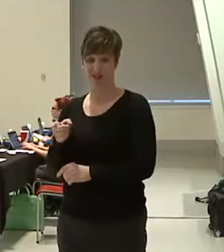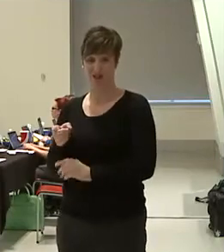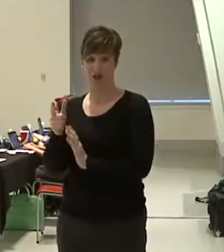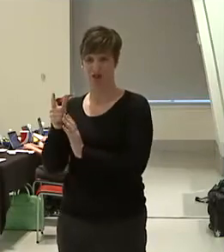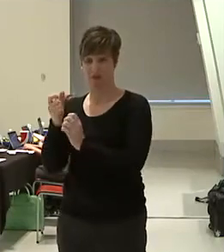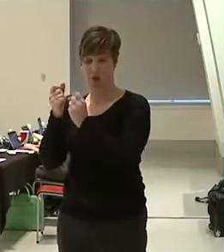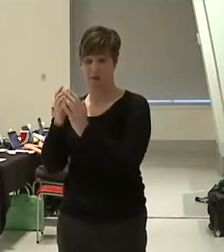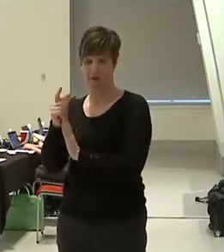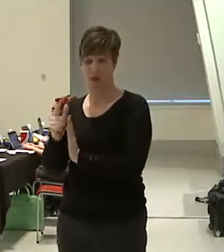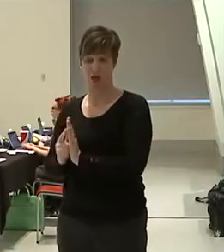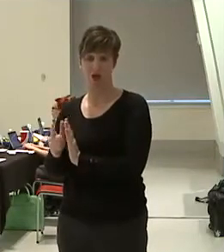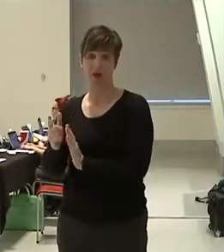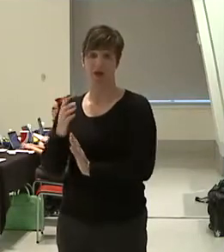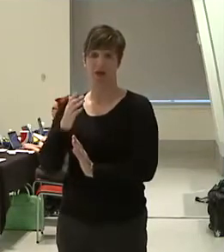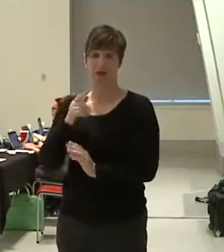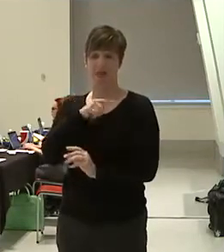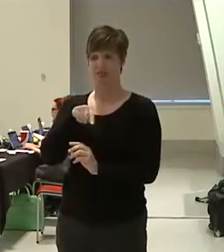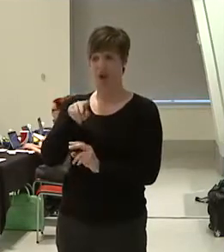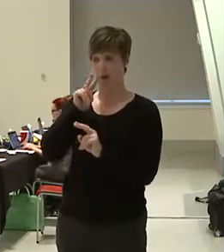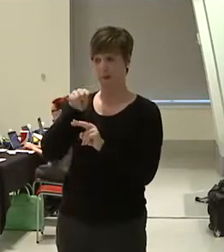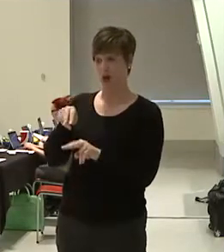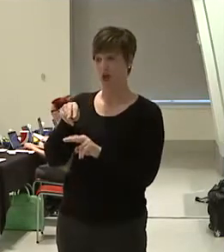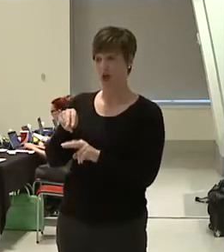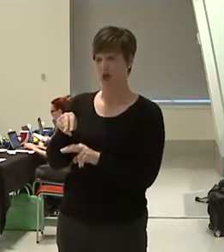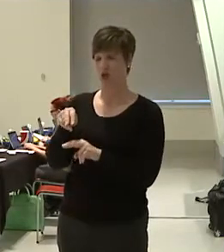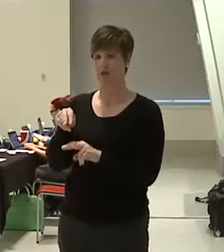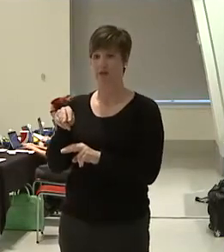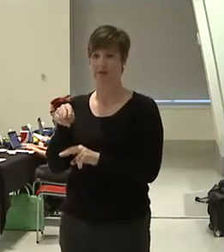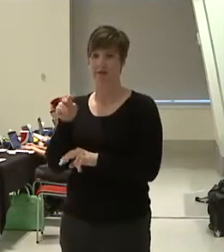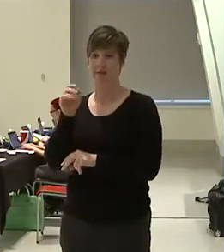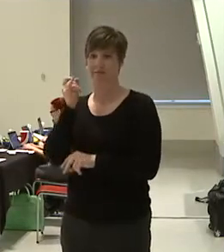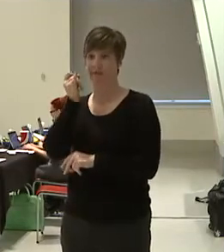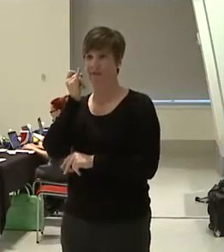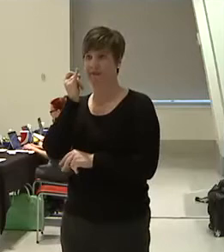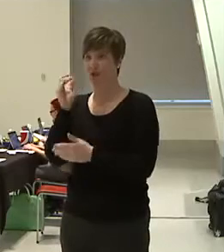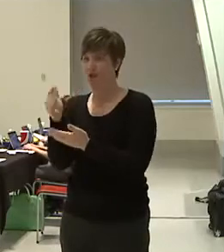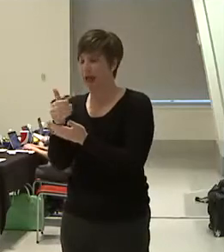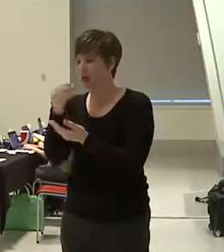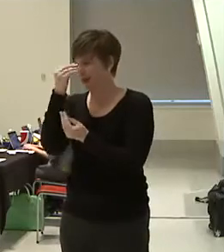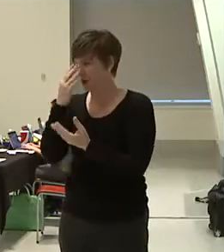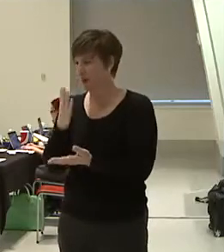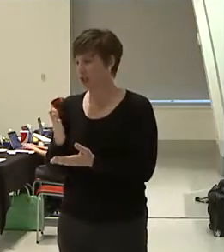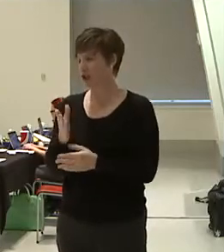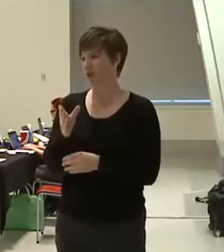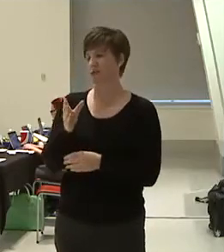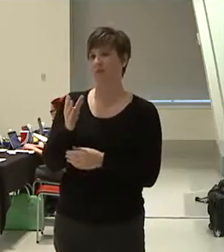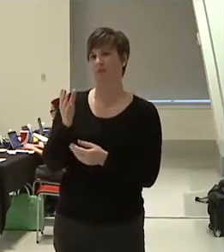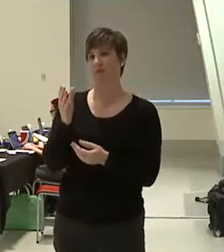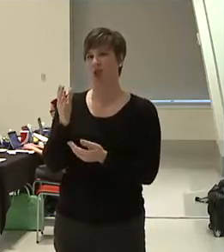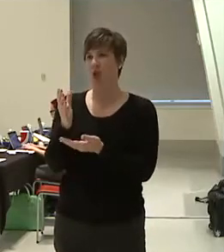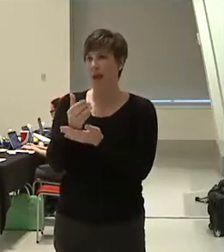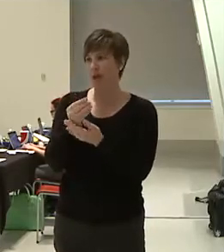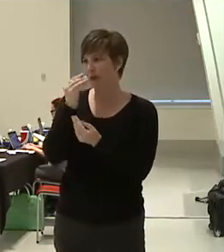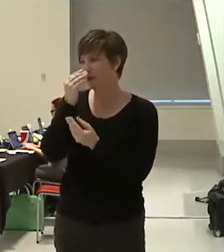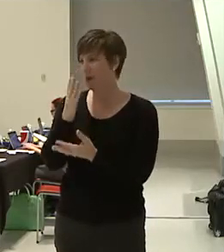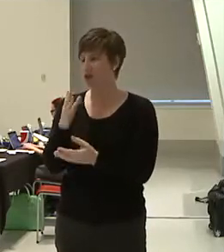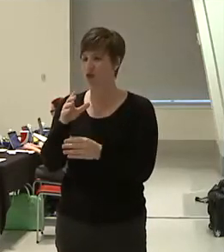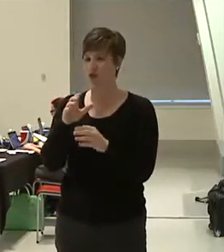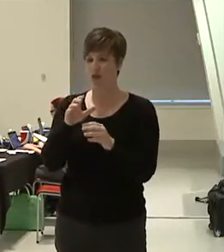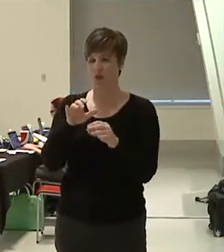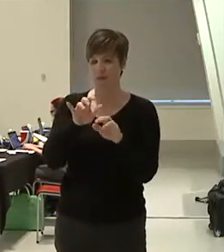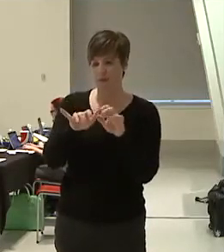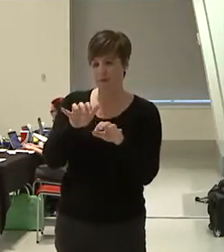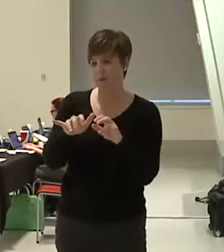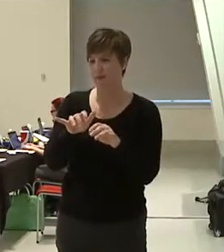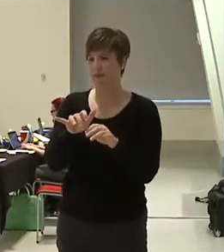observation has only been that they're monitored in aggregate. In other words, you're using a social media monitoring tool and you're putting in certain keywords,